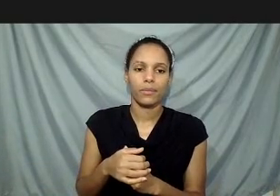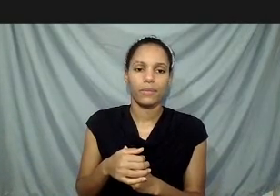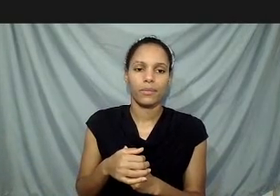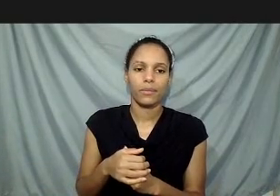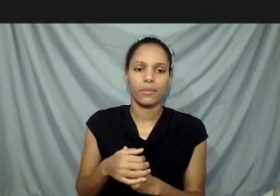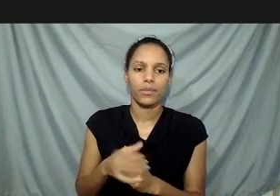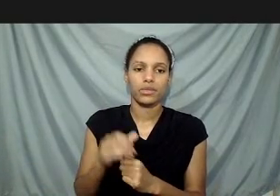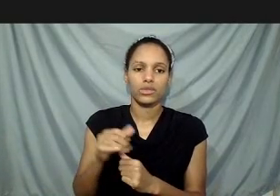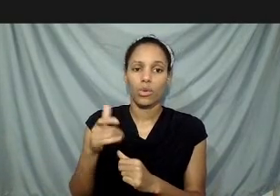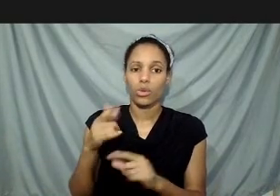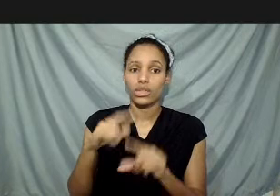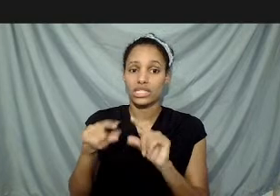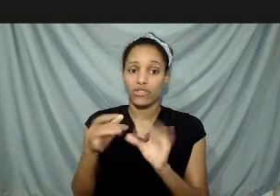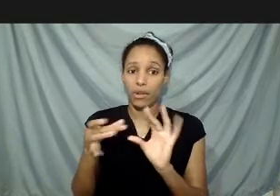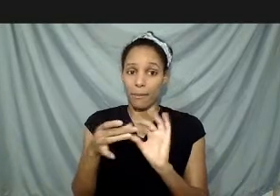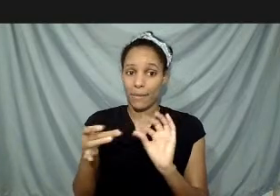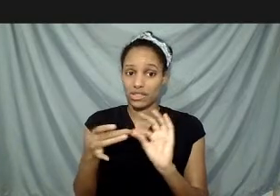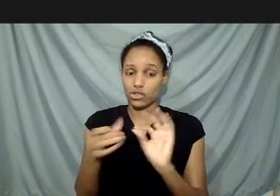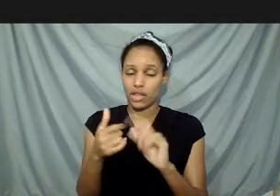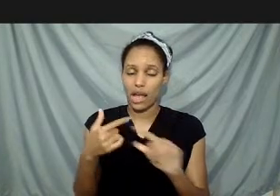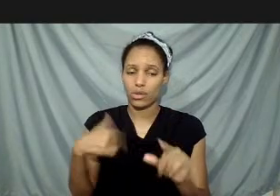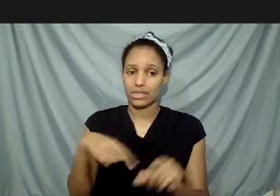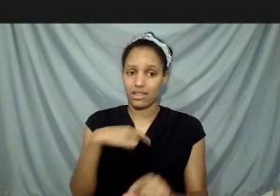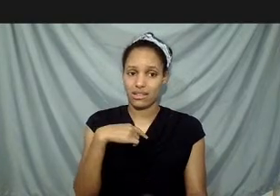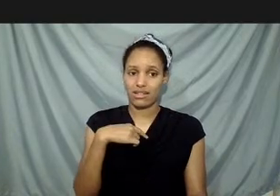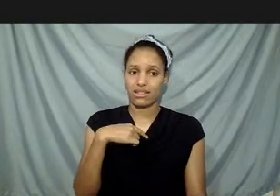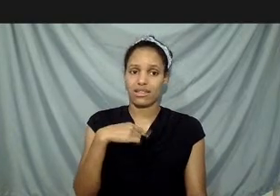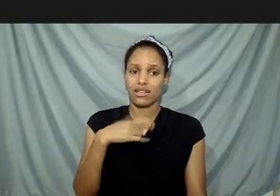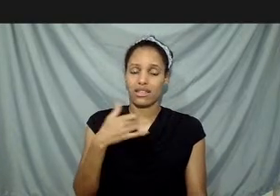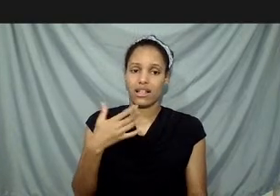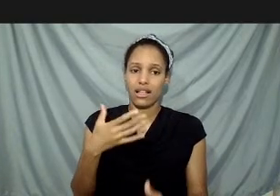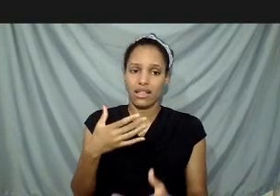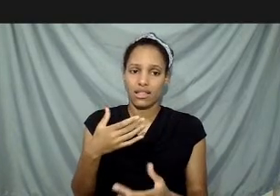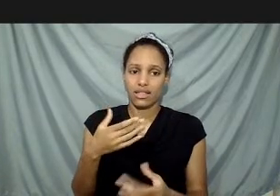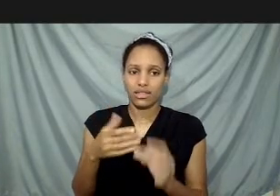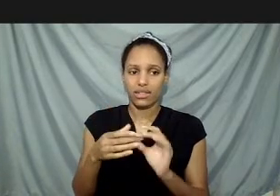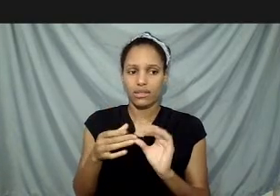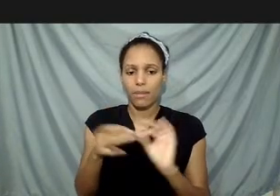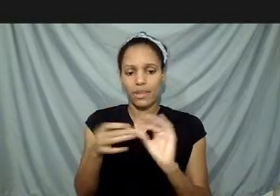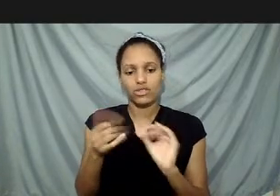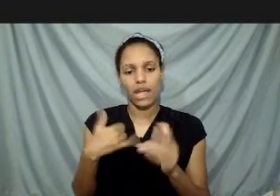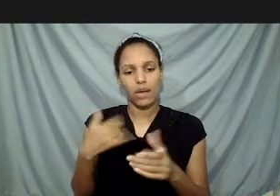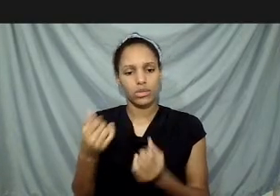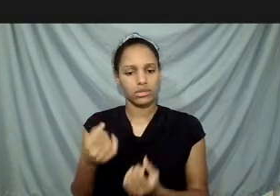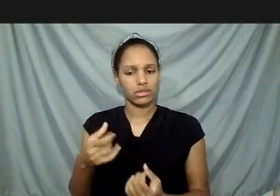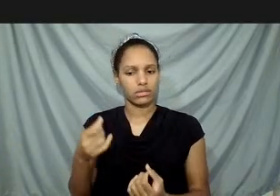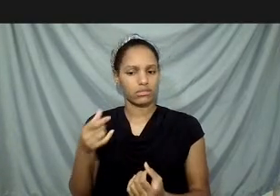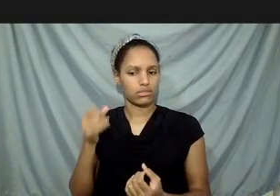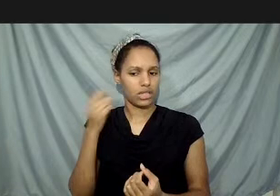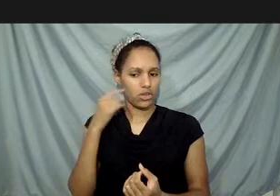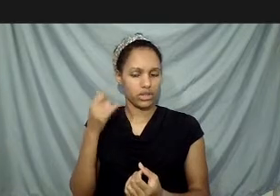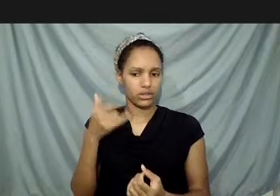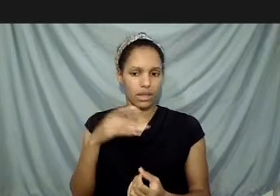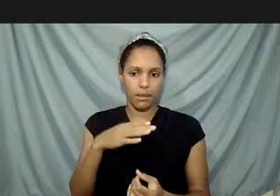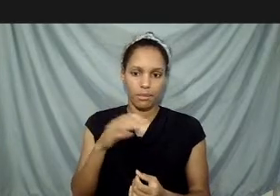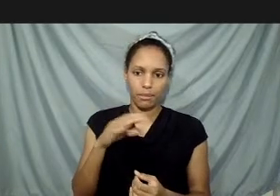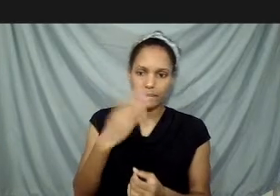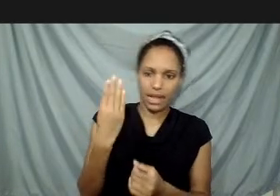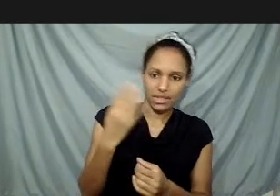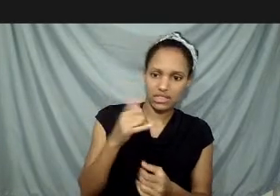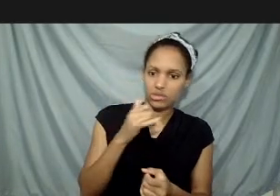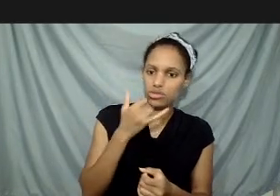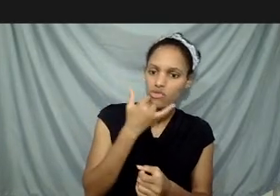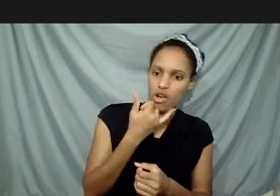the messaging that I was getting was that, you know, Blackness is bad, but Blackness is wrong, and then Jamaicanness was being uplifted